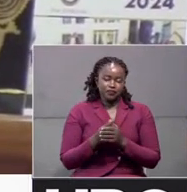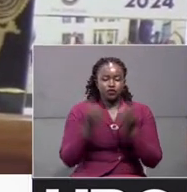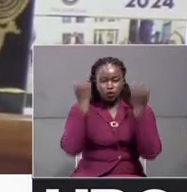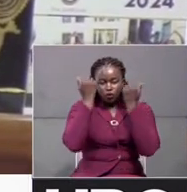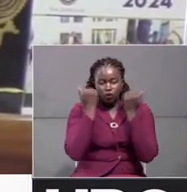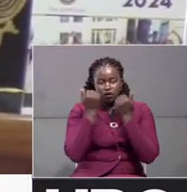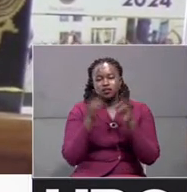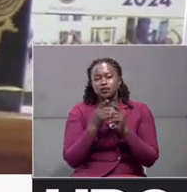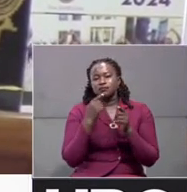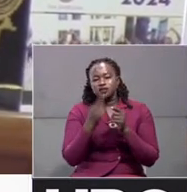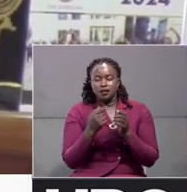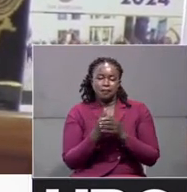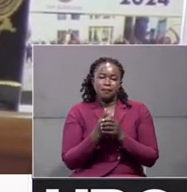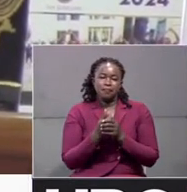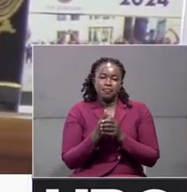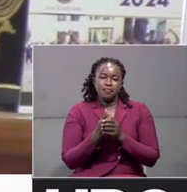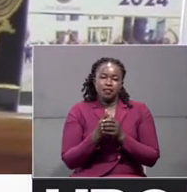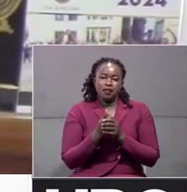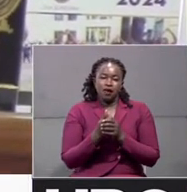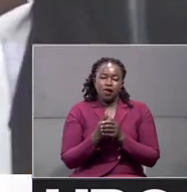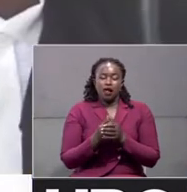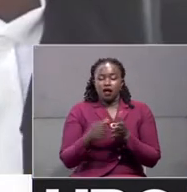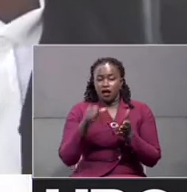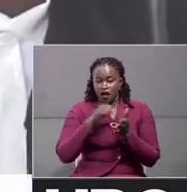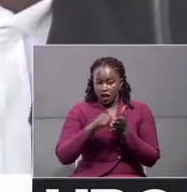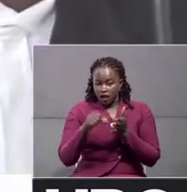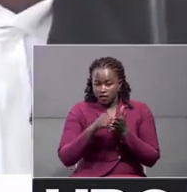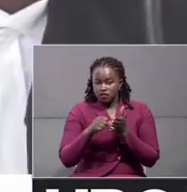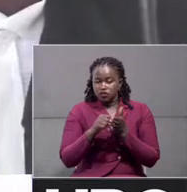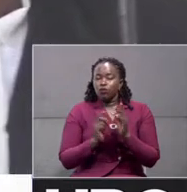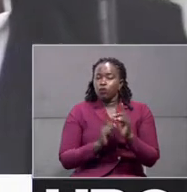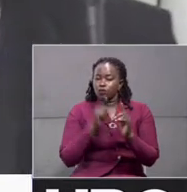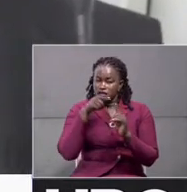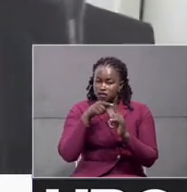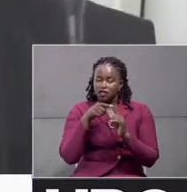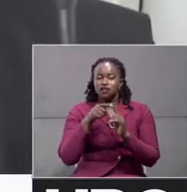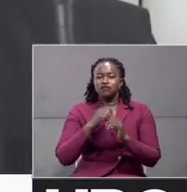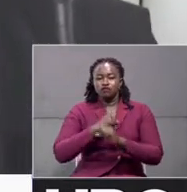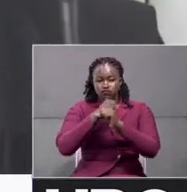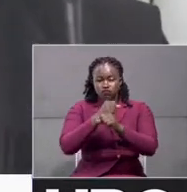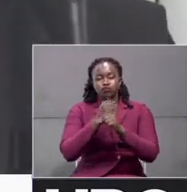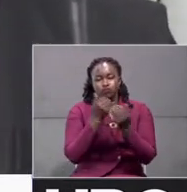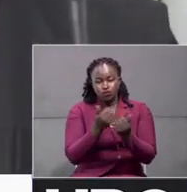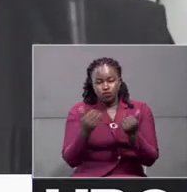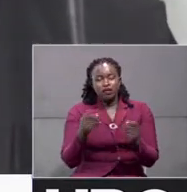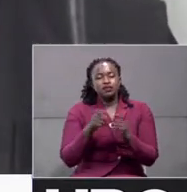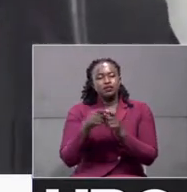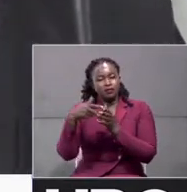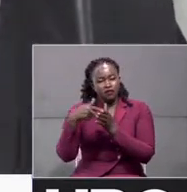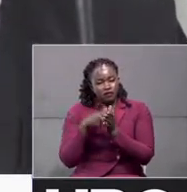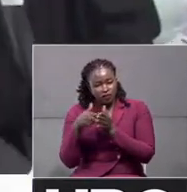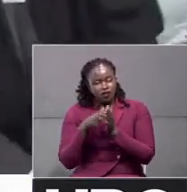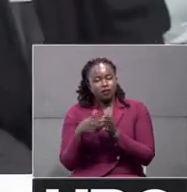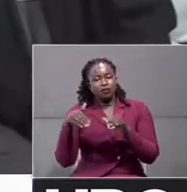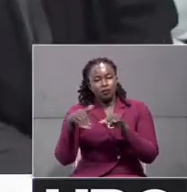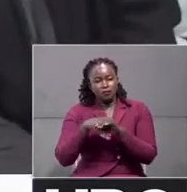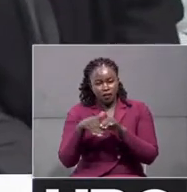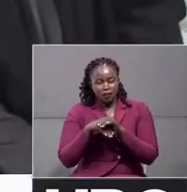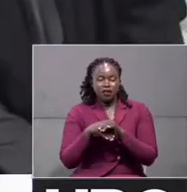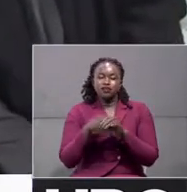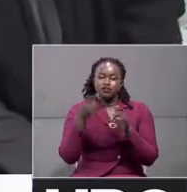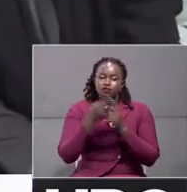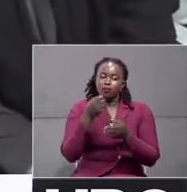viewed that the enactment of the act was aimed at protecting children and the vulnerable members from the acts of